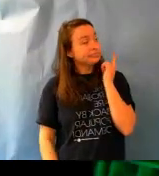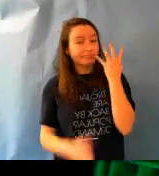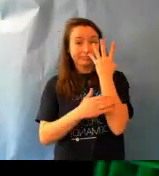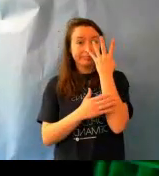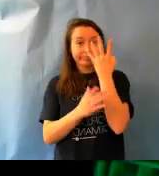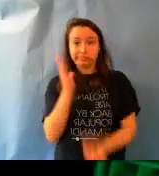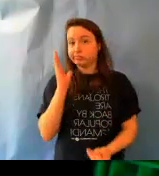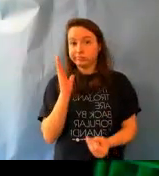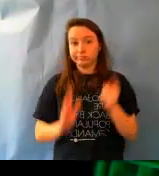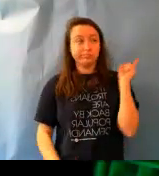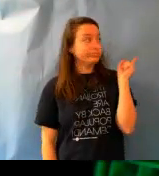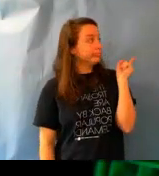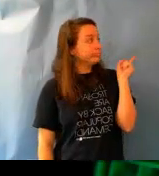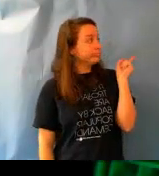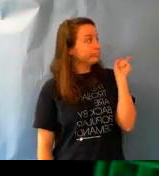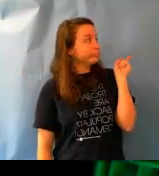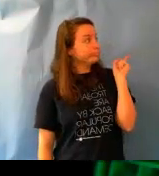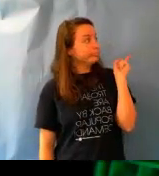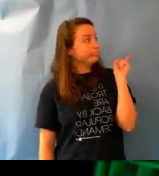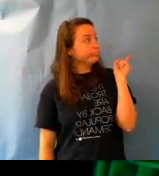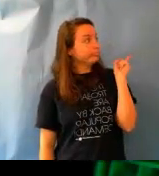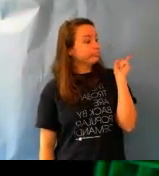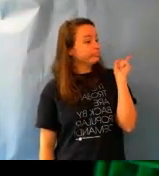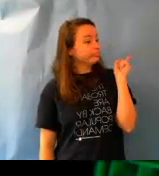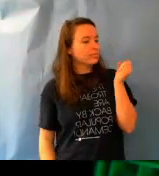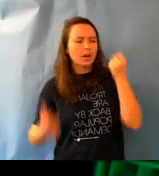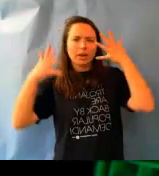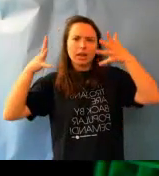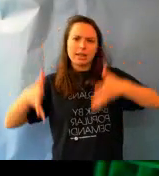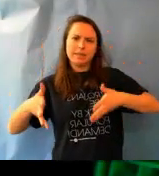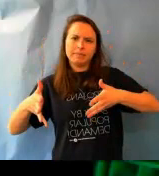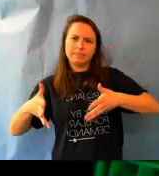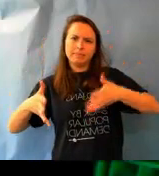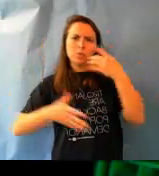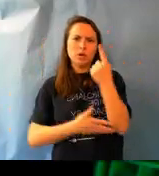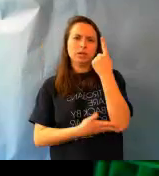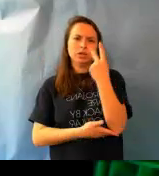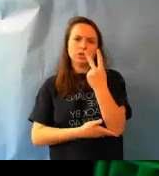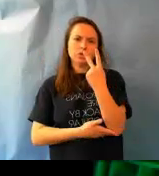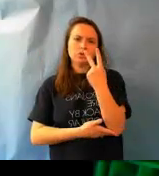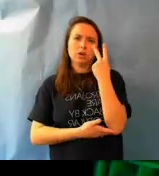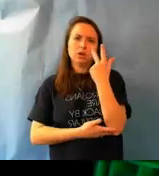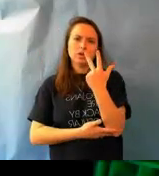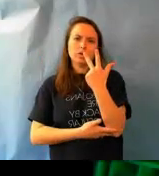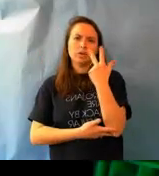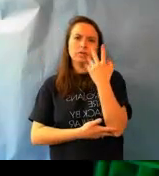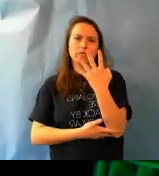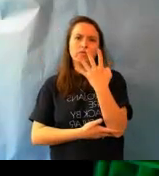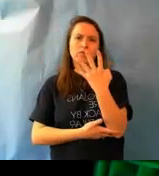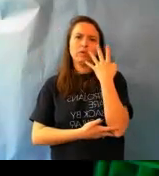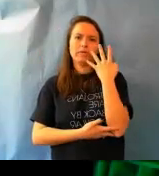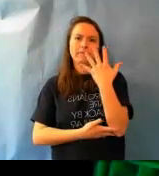gone. Now I need to know how many are left. So I'm going to count them. 1, 2,